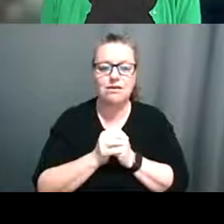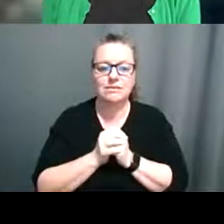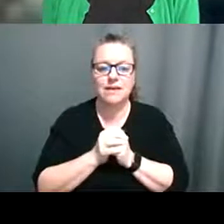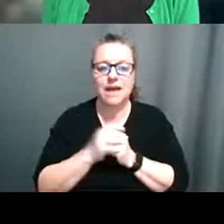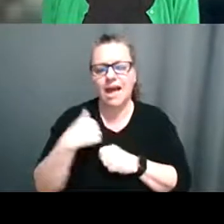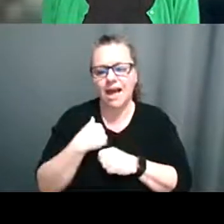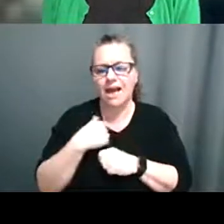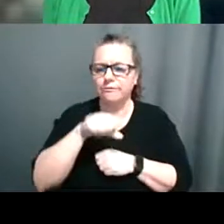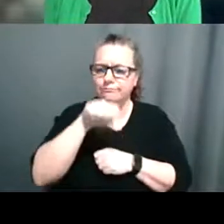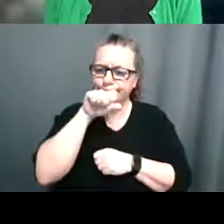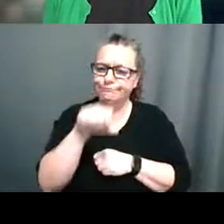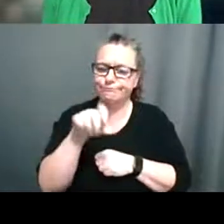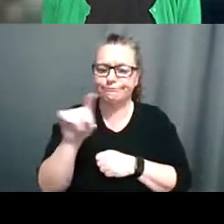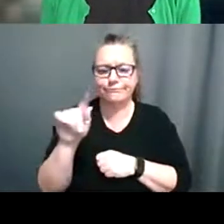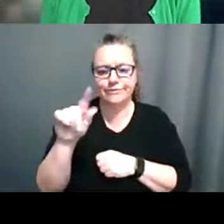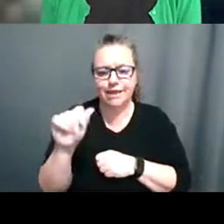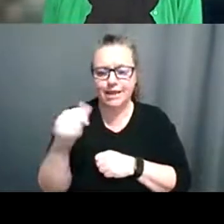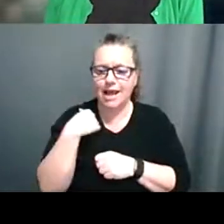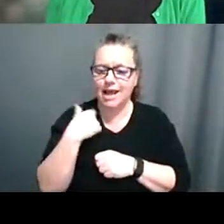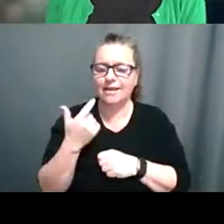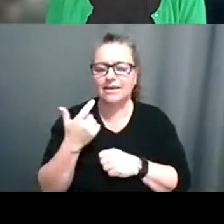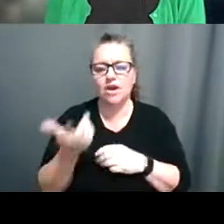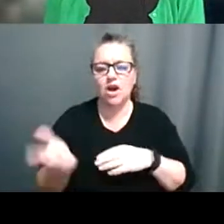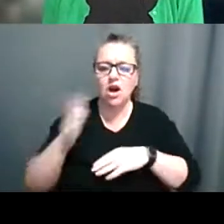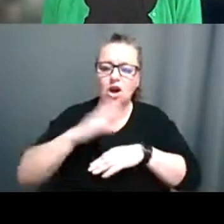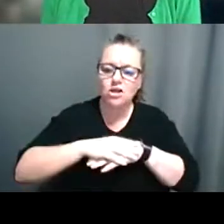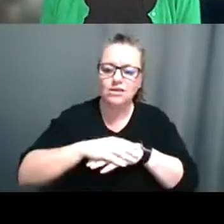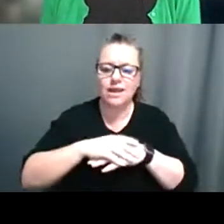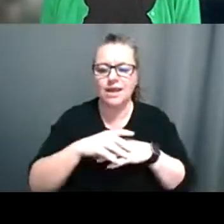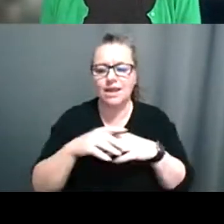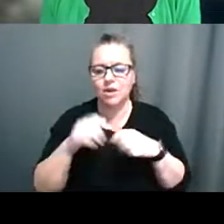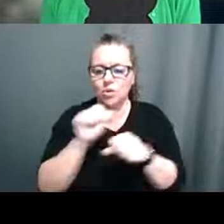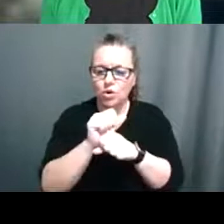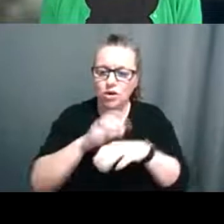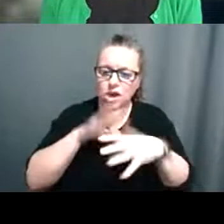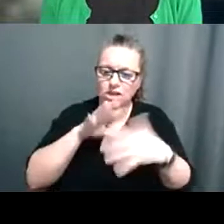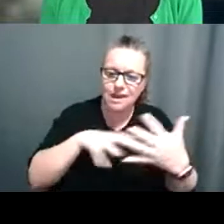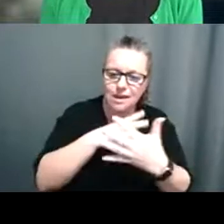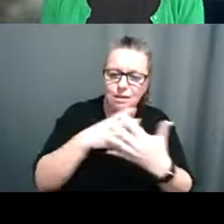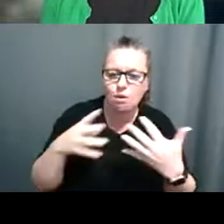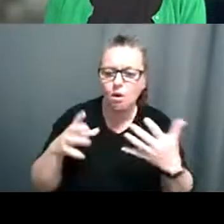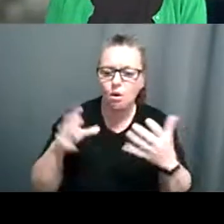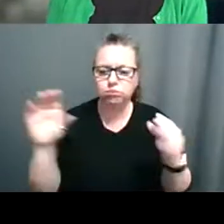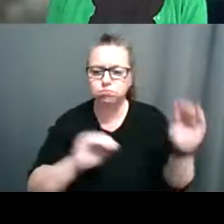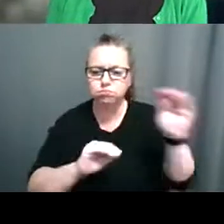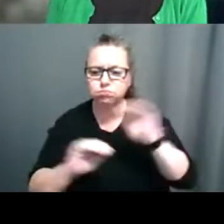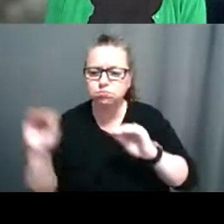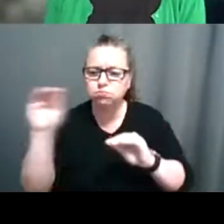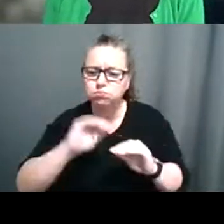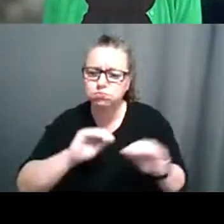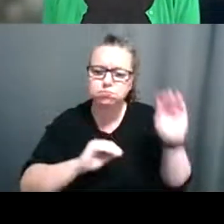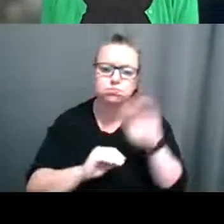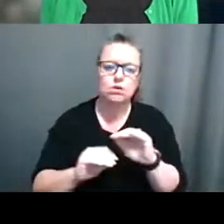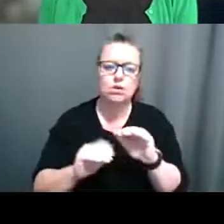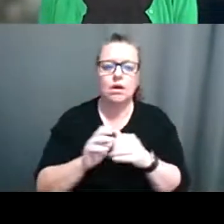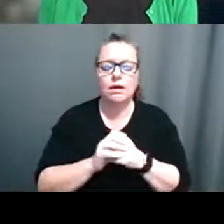data. I can spend an entire day playing with pivot tables, putting together charts and graphs for visual storytelling.